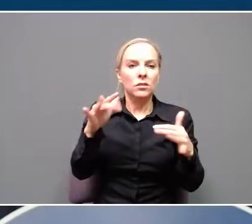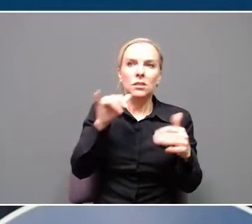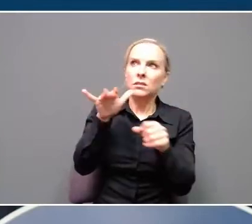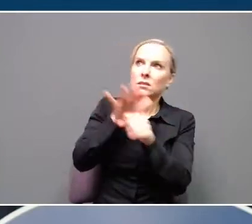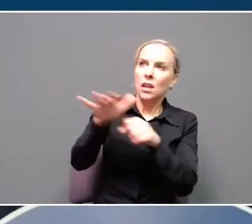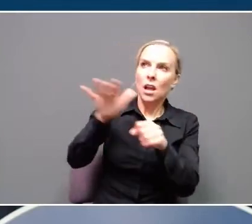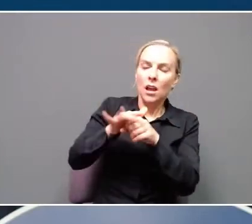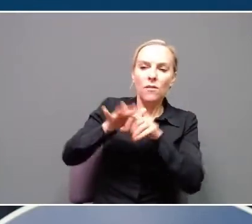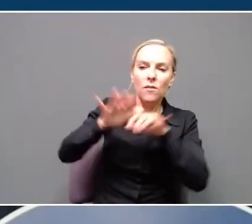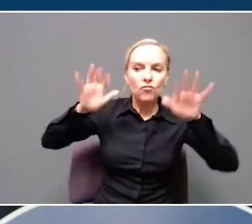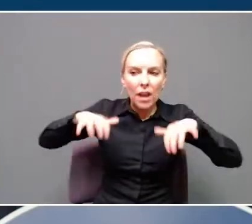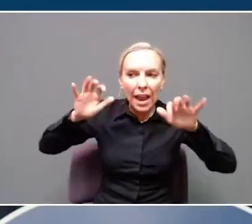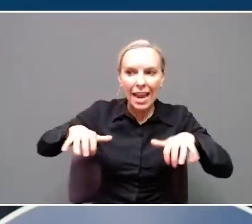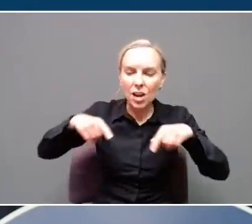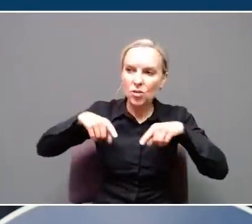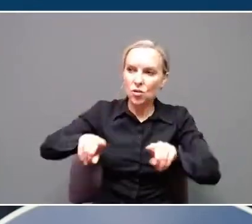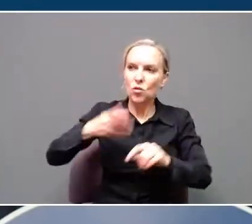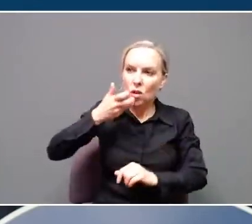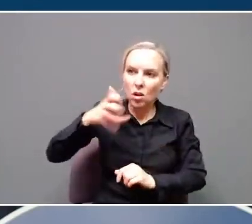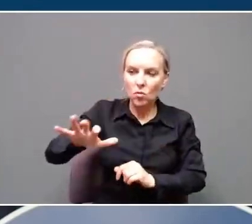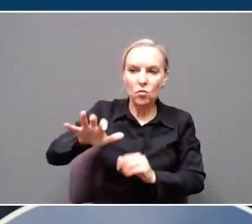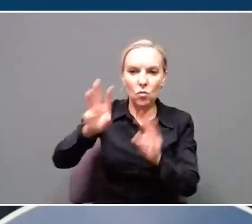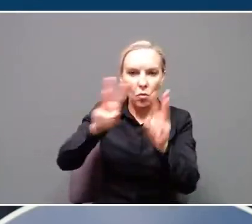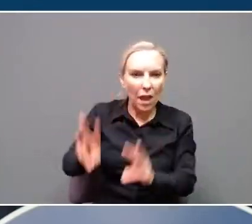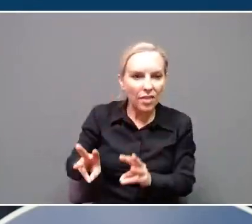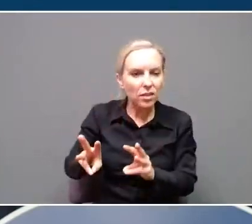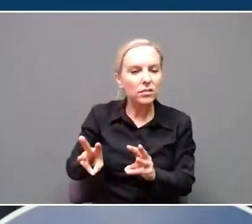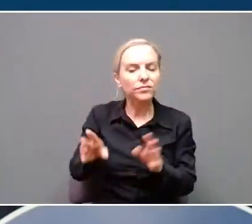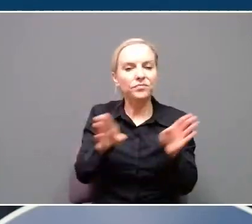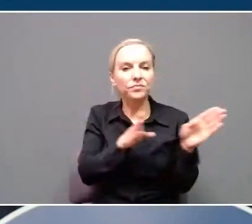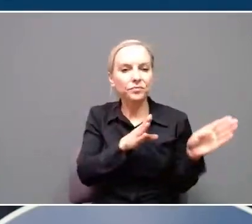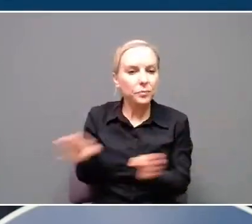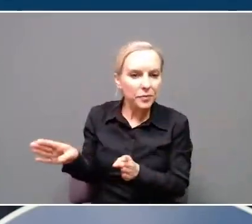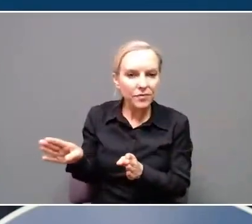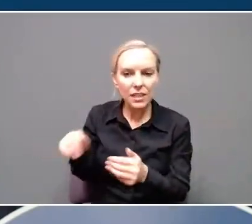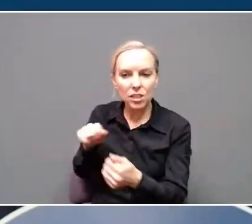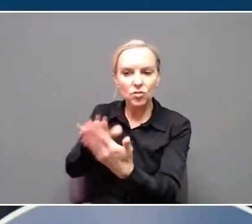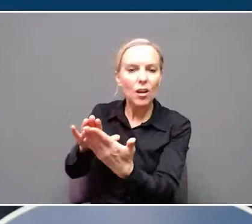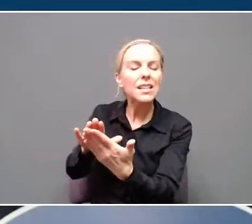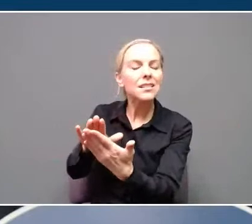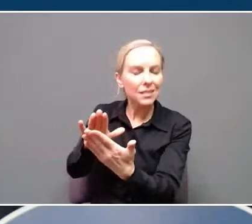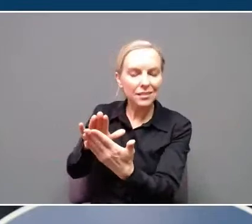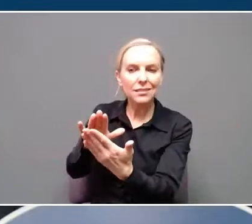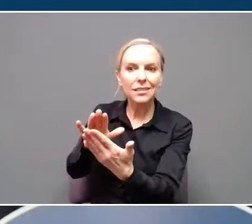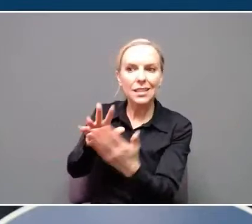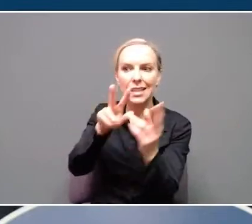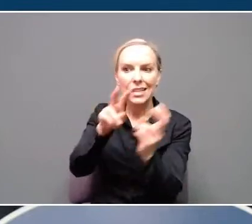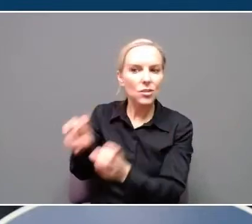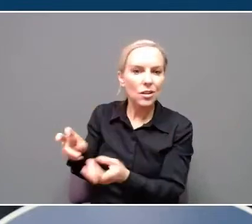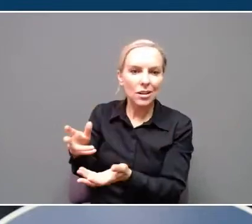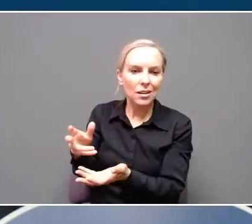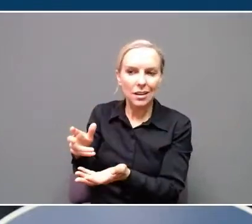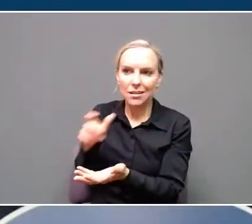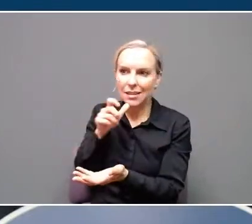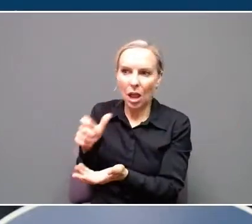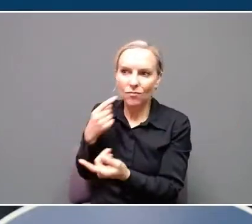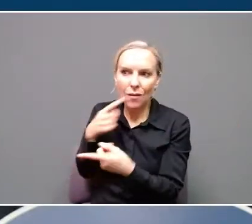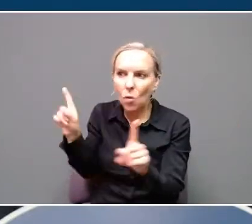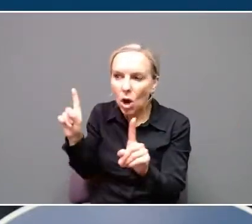unusually warm weather, and an initial plan to address it did not work as was